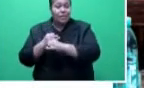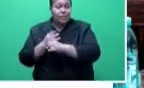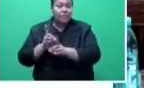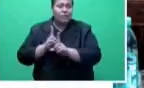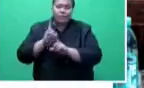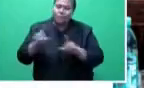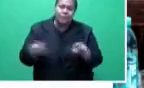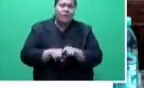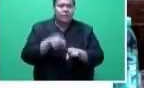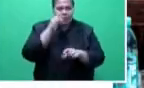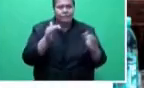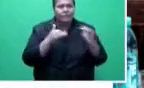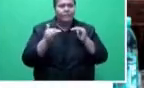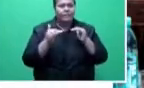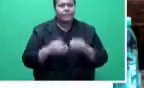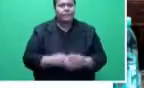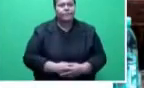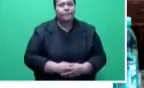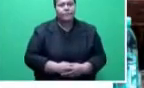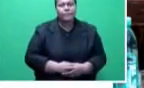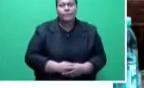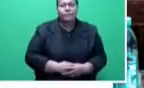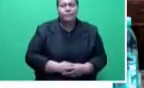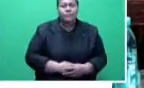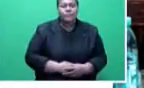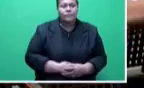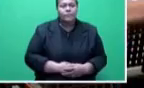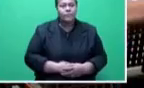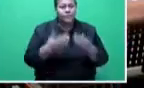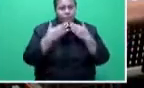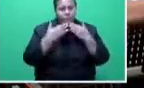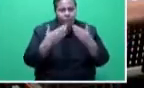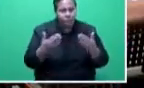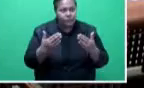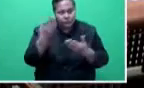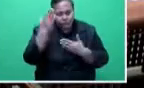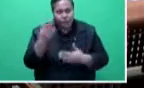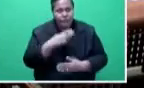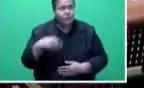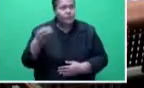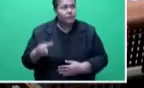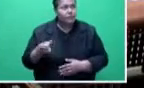developments. Thank you, Mr. Speaker, sir. I thank the Honourable Minister for a